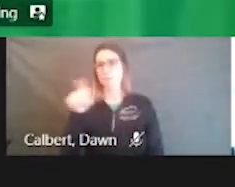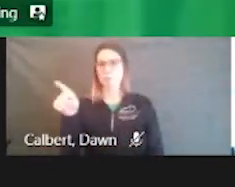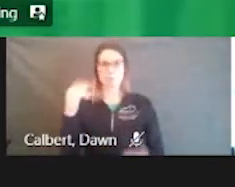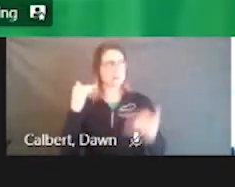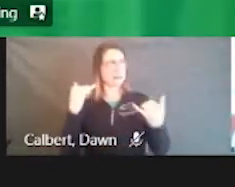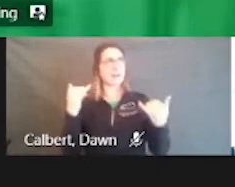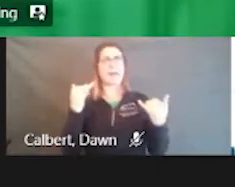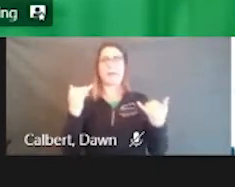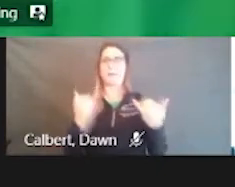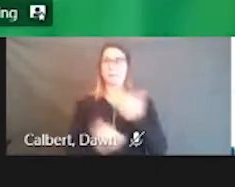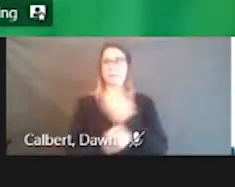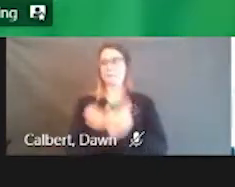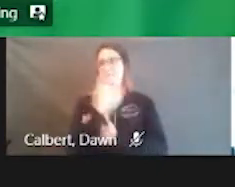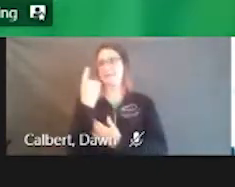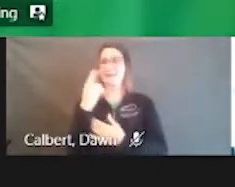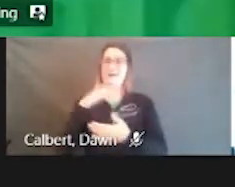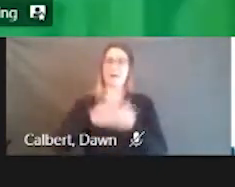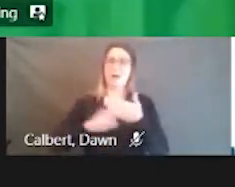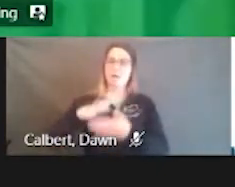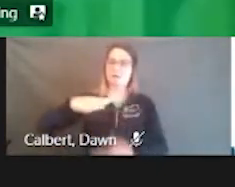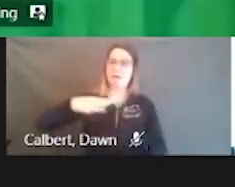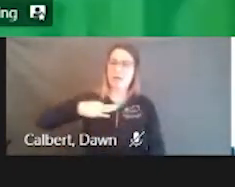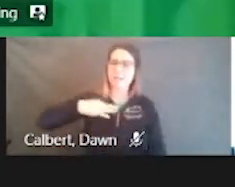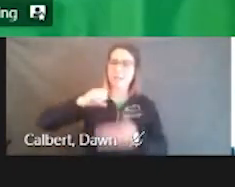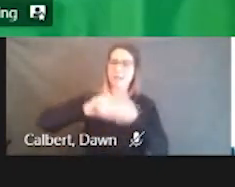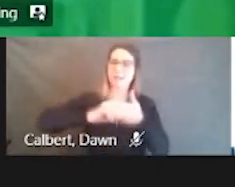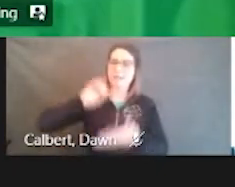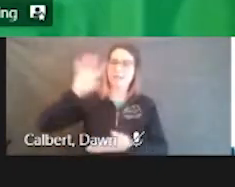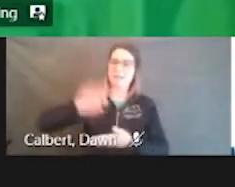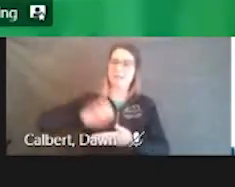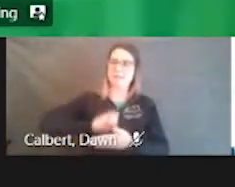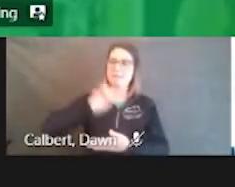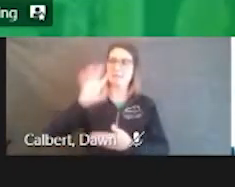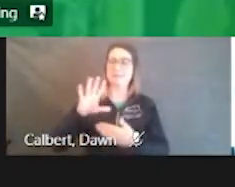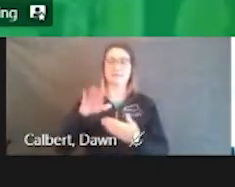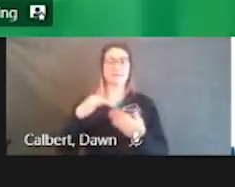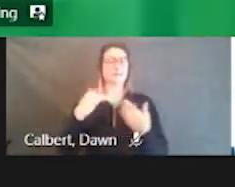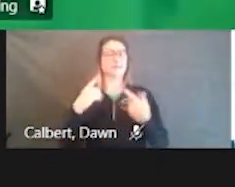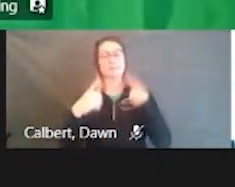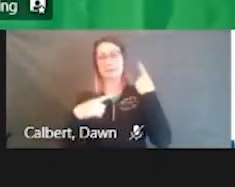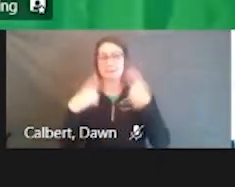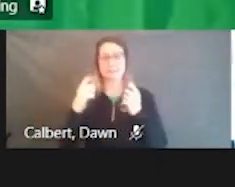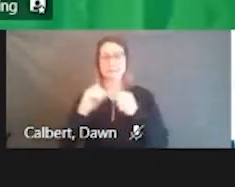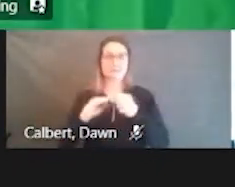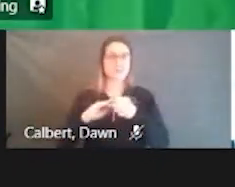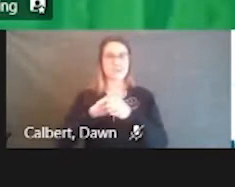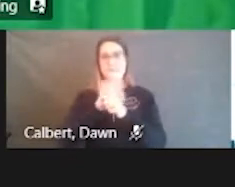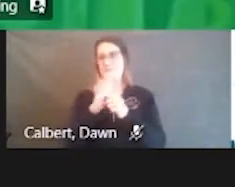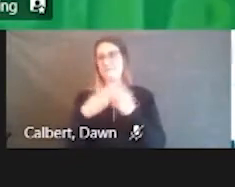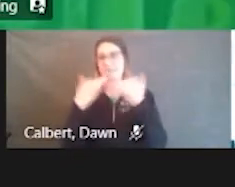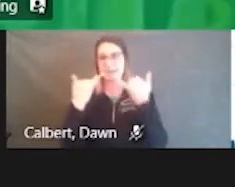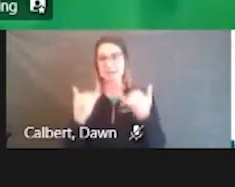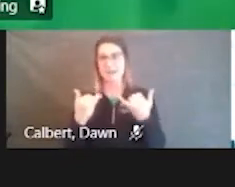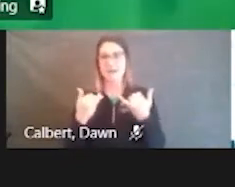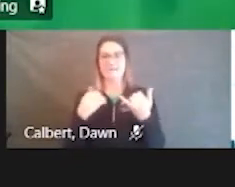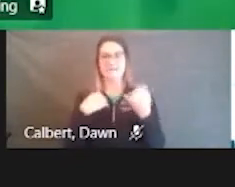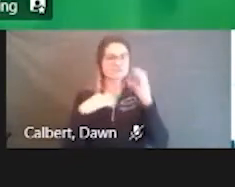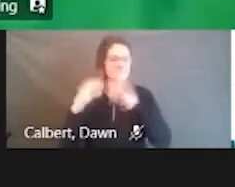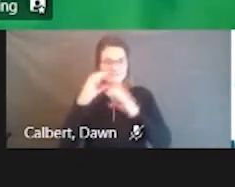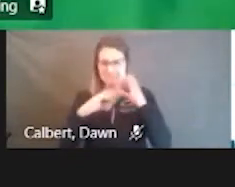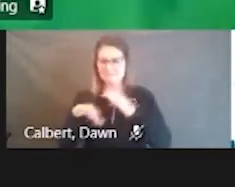time. And it has been really wild with with COVID and everything, and finding the